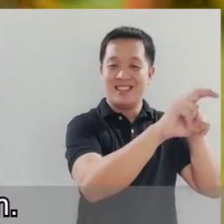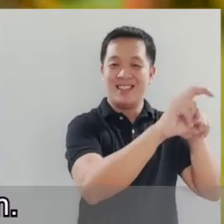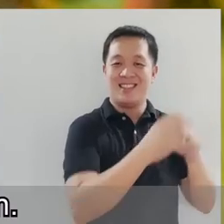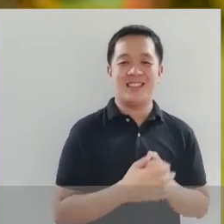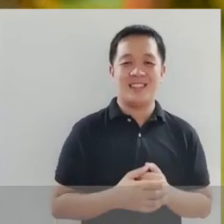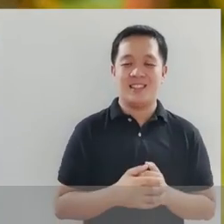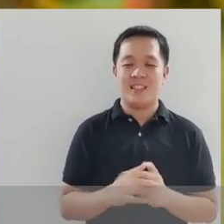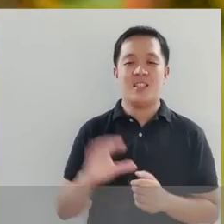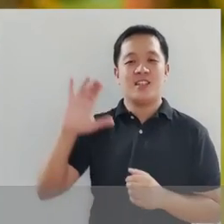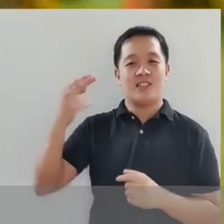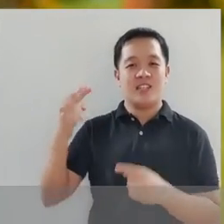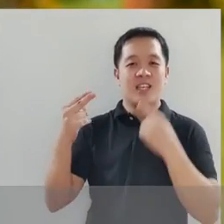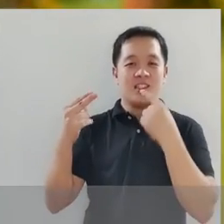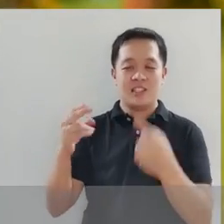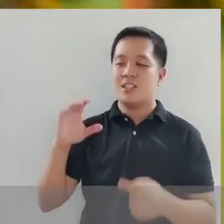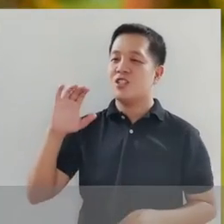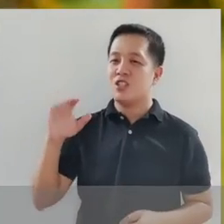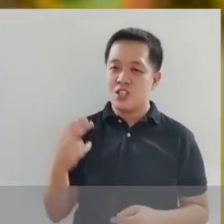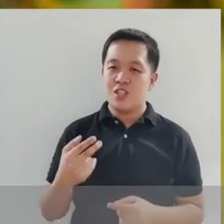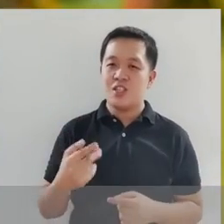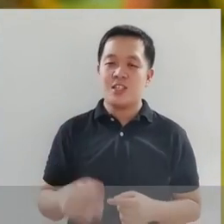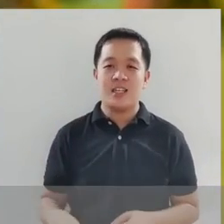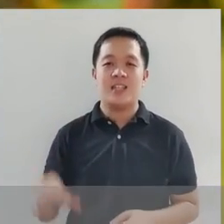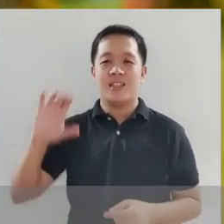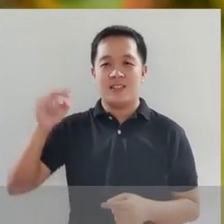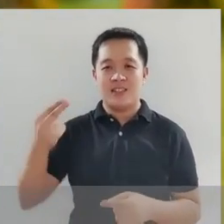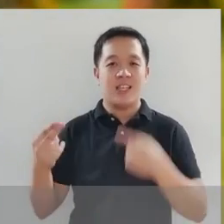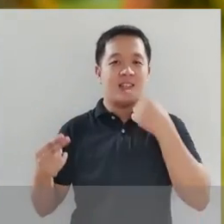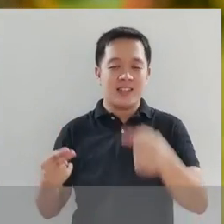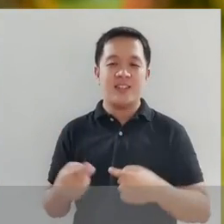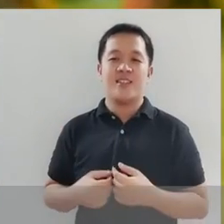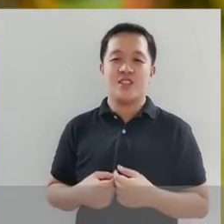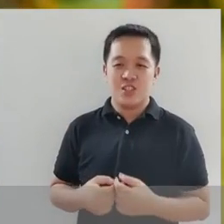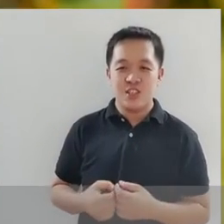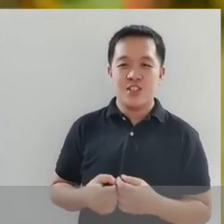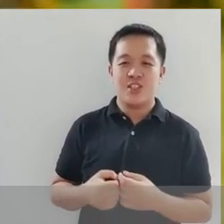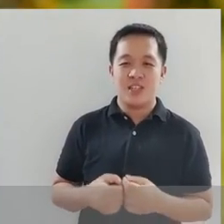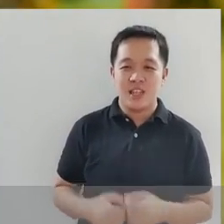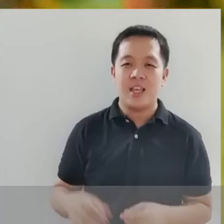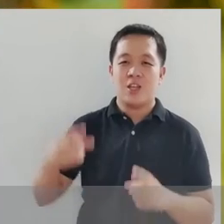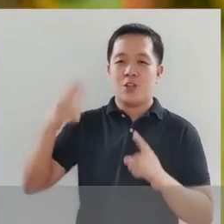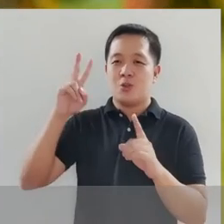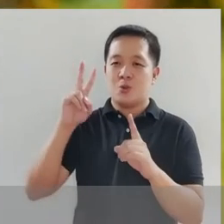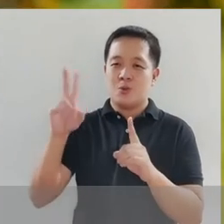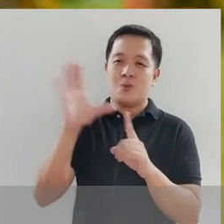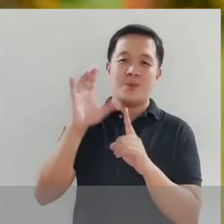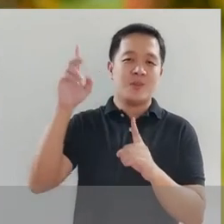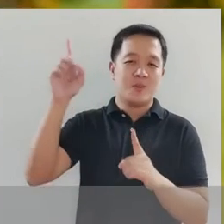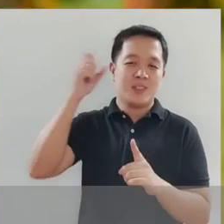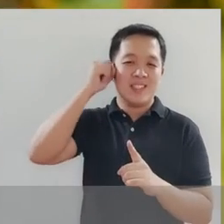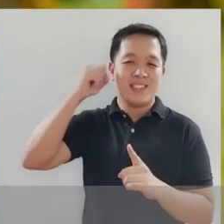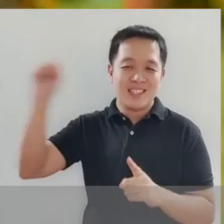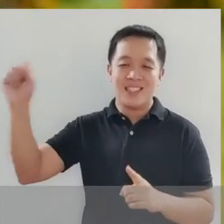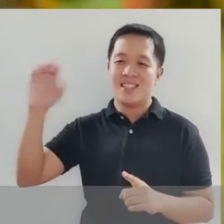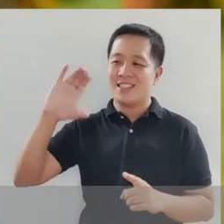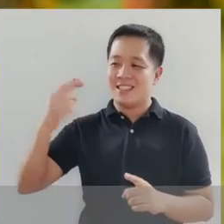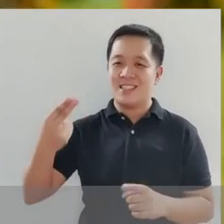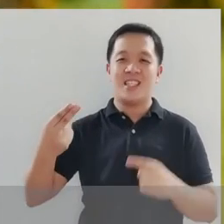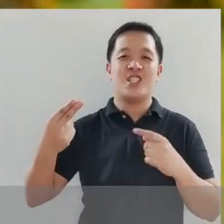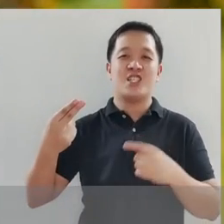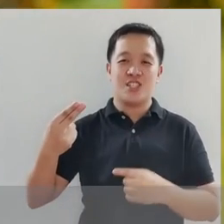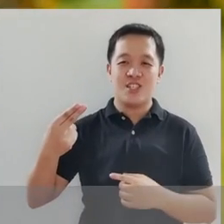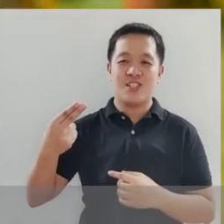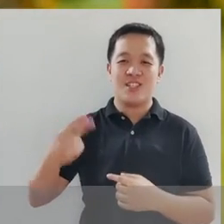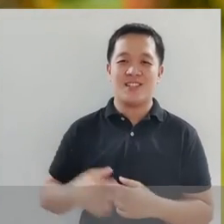train. The CH says ch, the CH says ch. Every digraph makes a sound, the